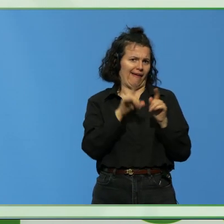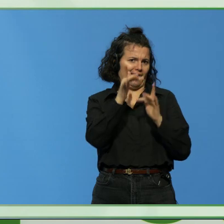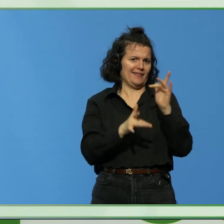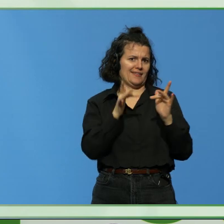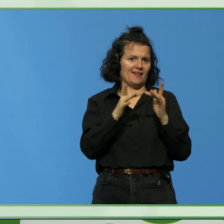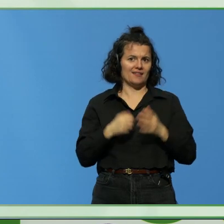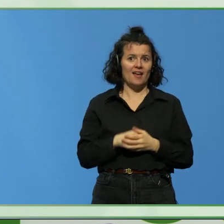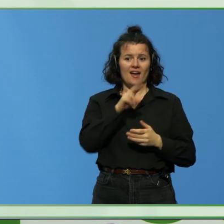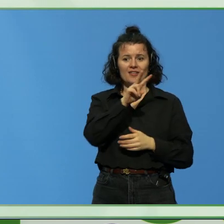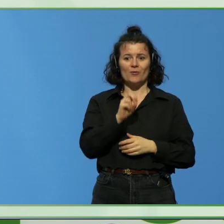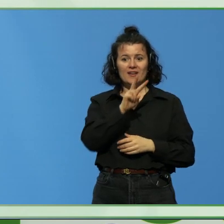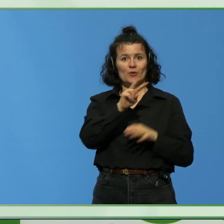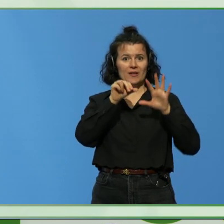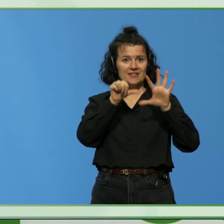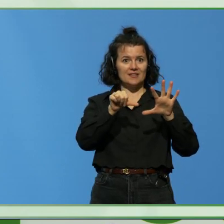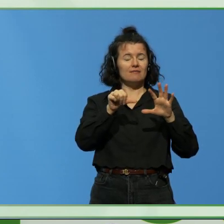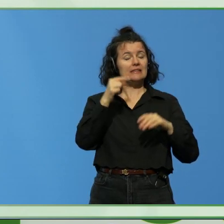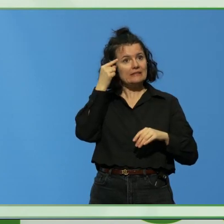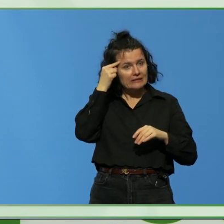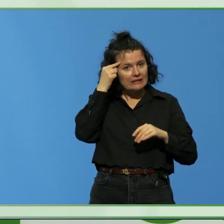So that's